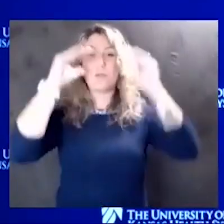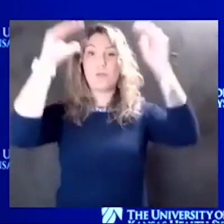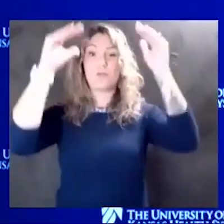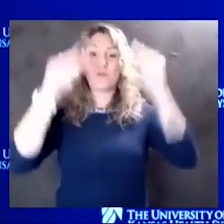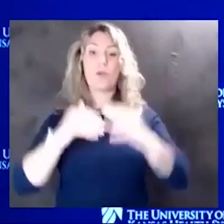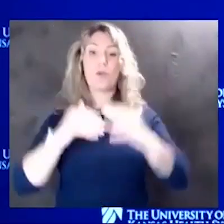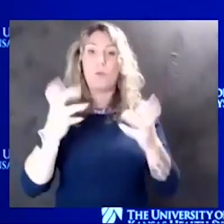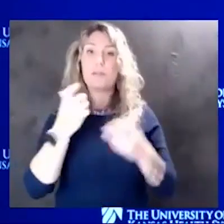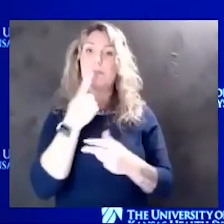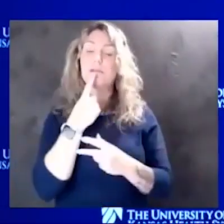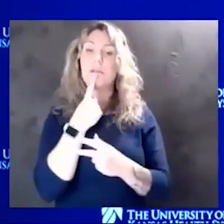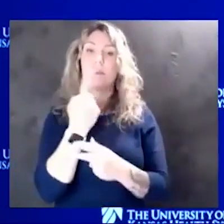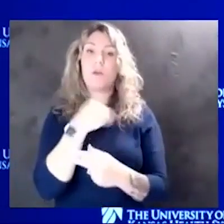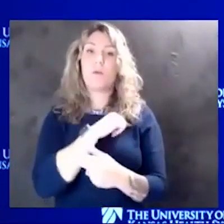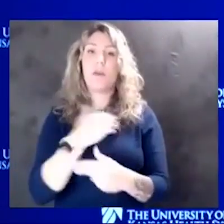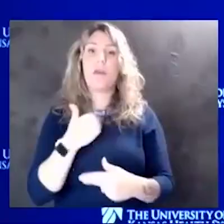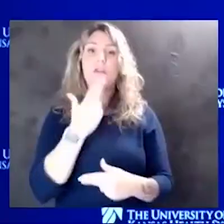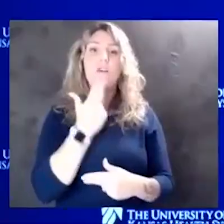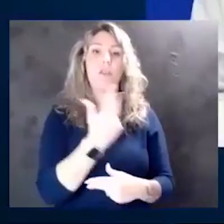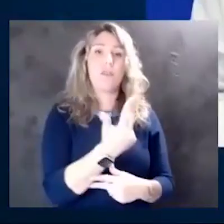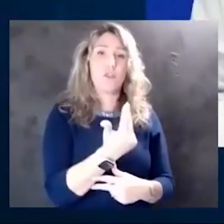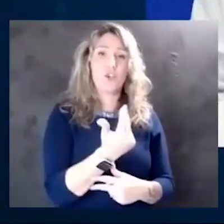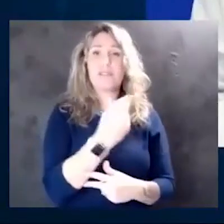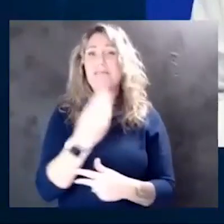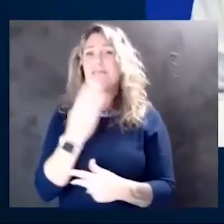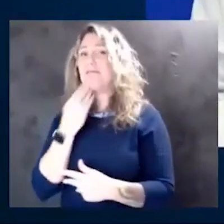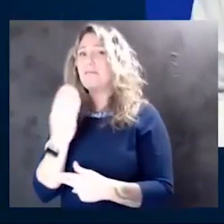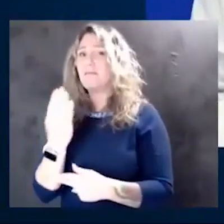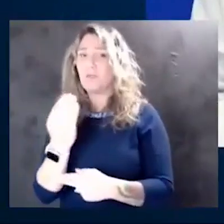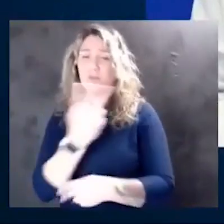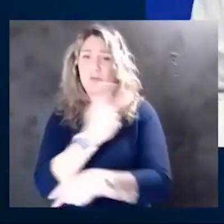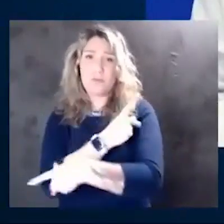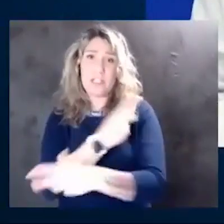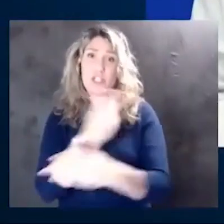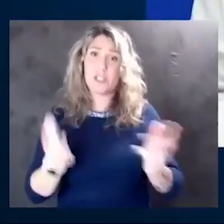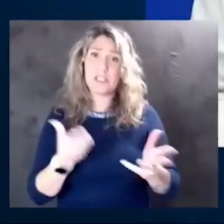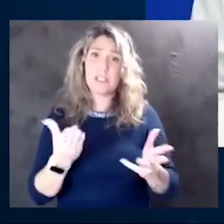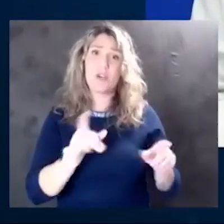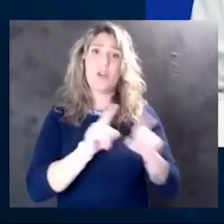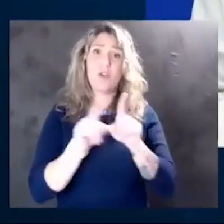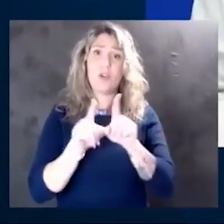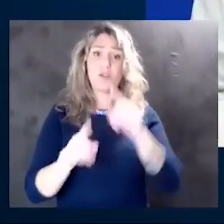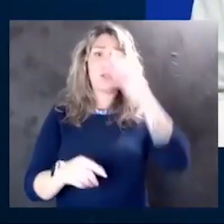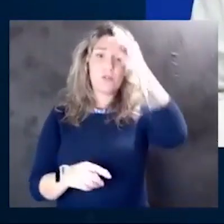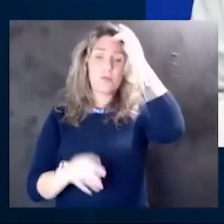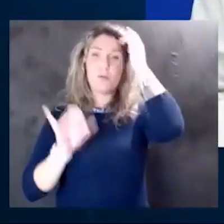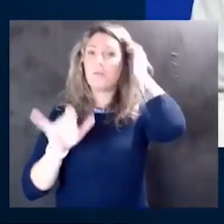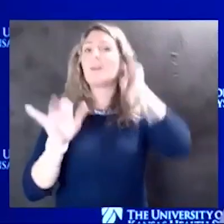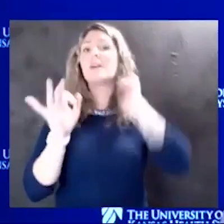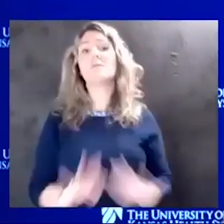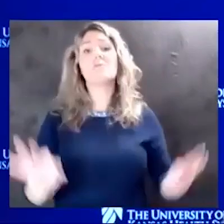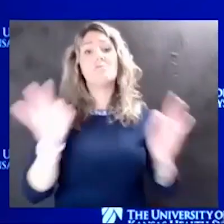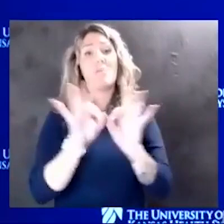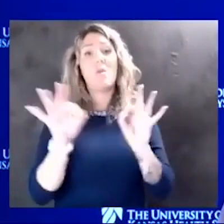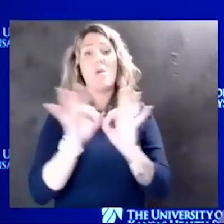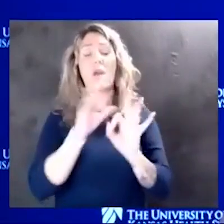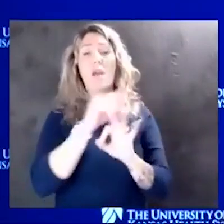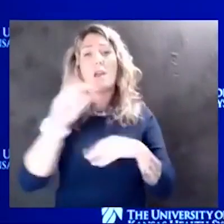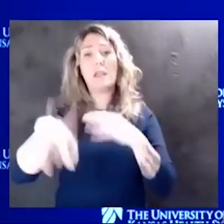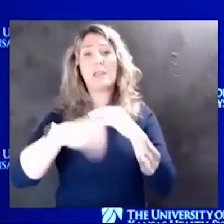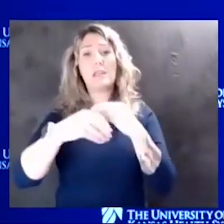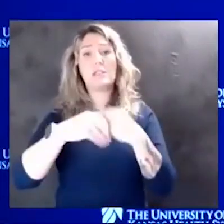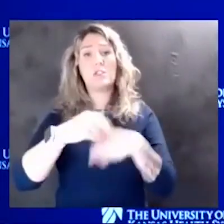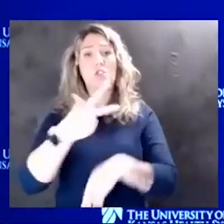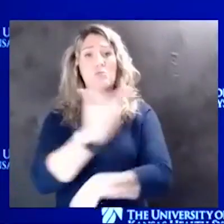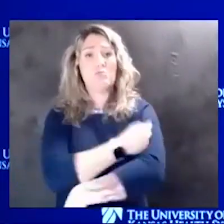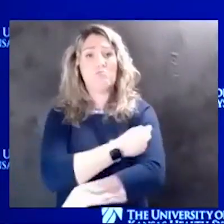have 13 and 14-year-old patients in here as well. So I think that's important. And as far as the additional dosing, we are still